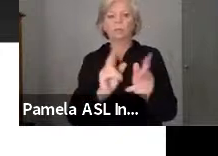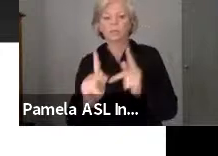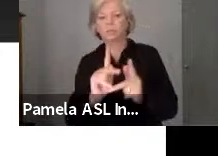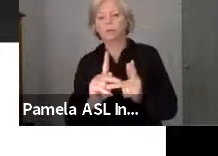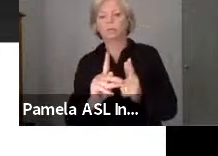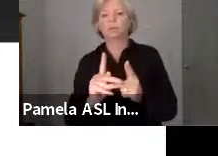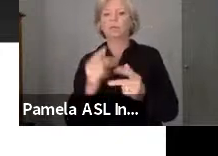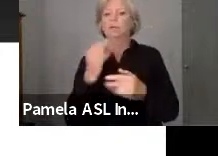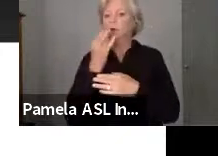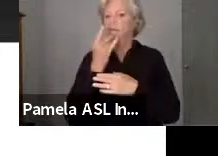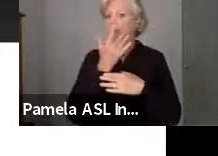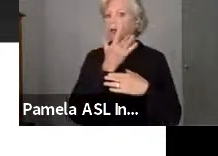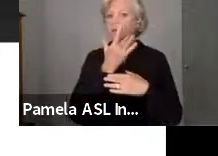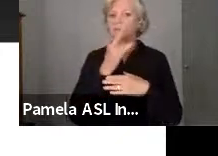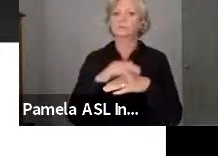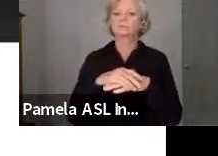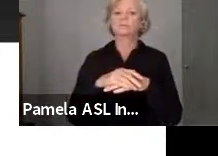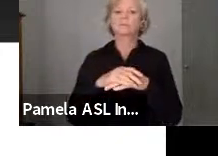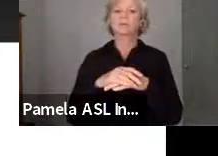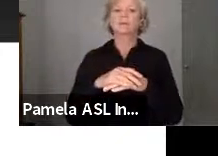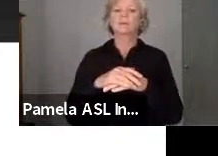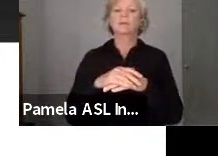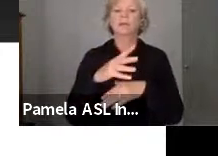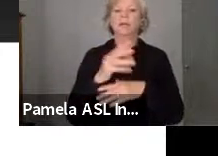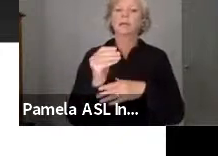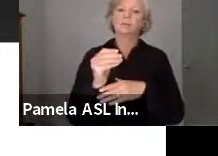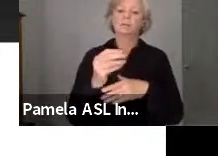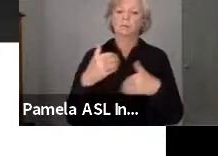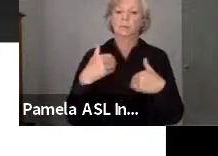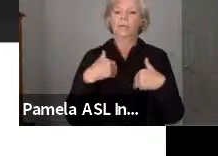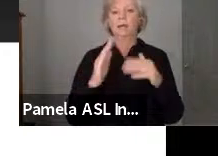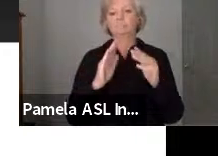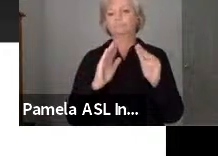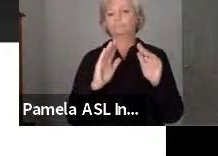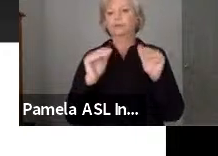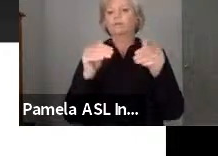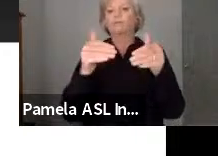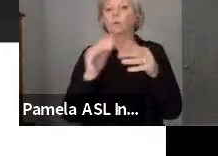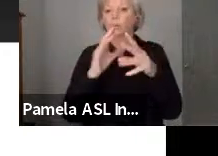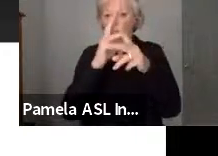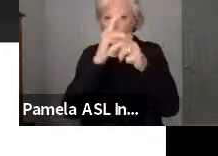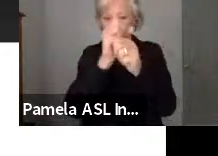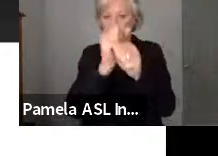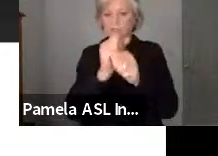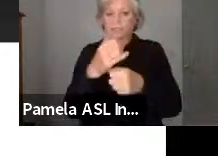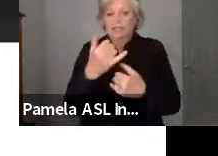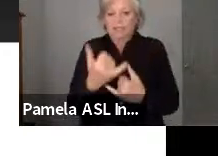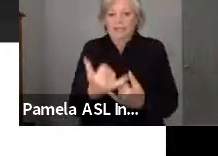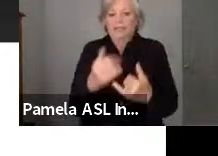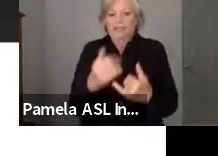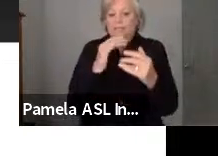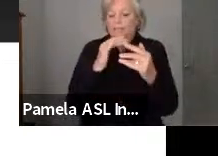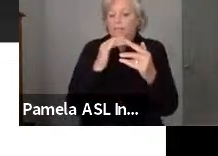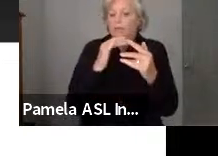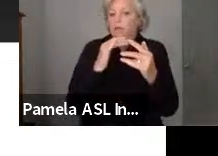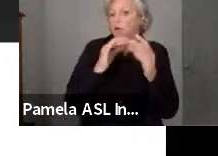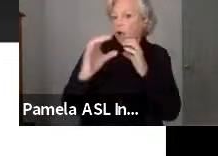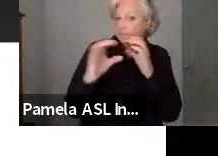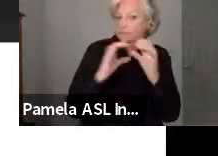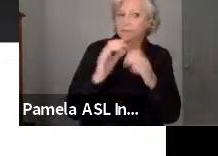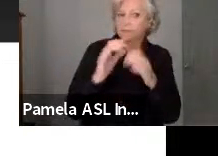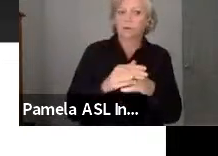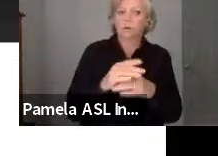and Latinx, who we kind of gave a spotlight to in this conversation. We think it's important to lead